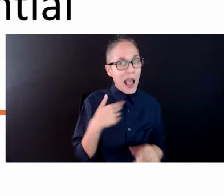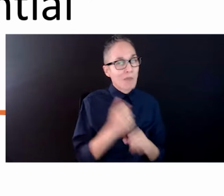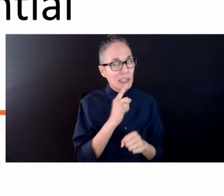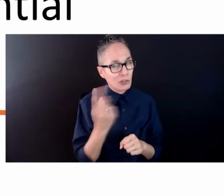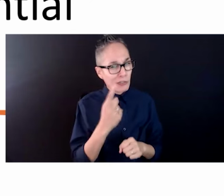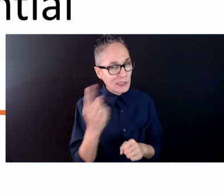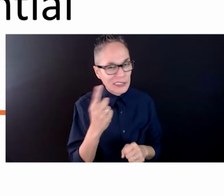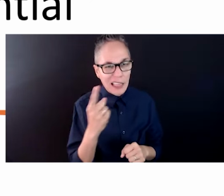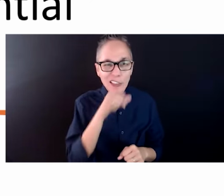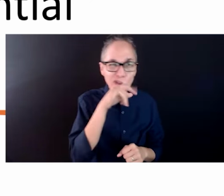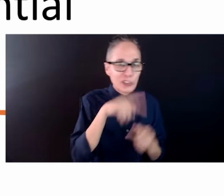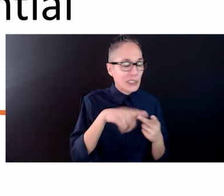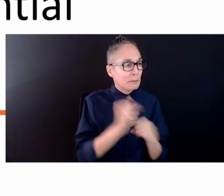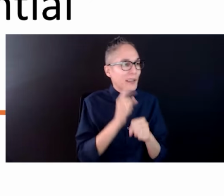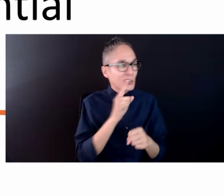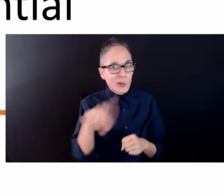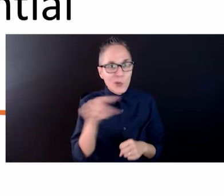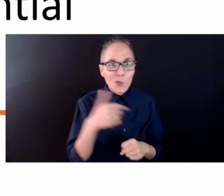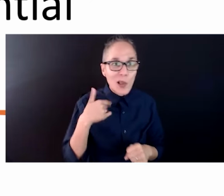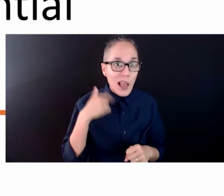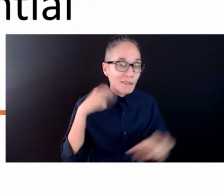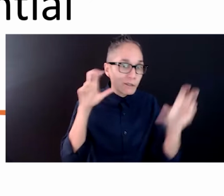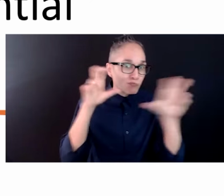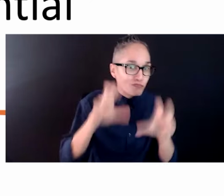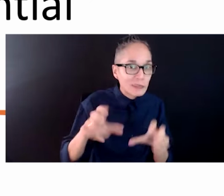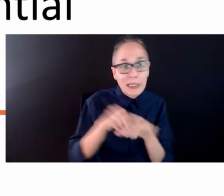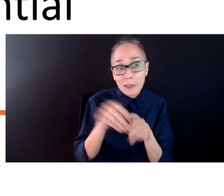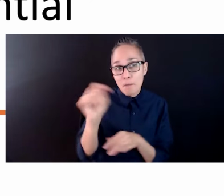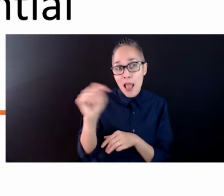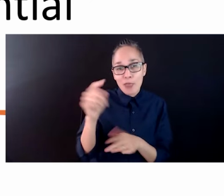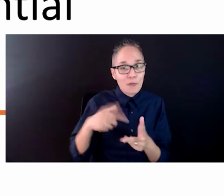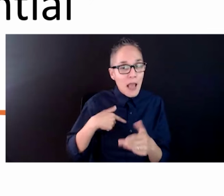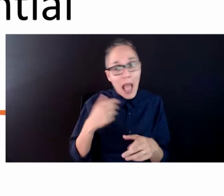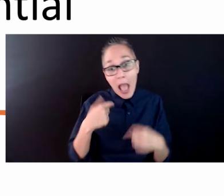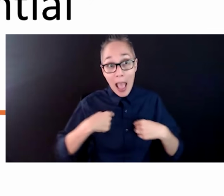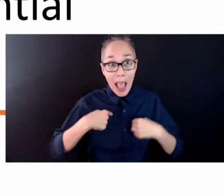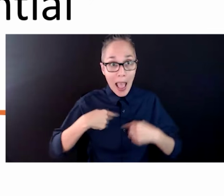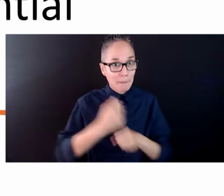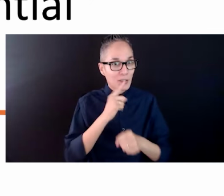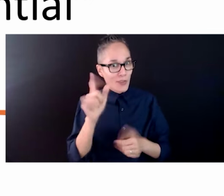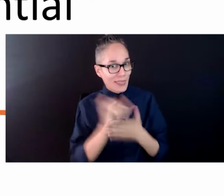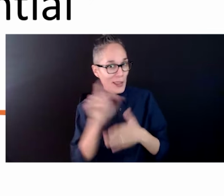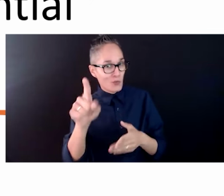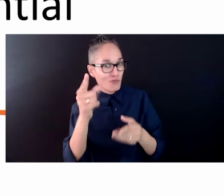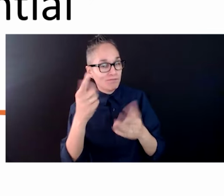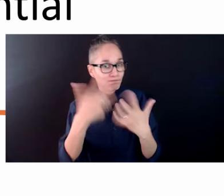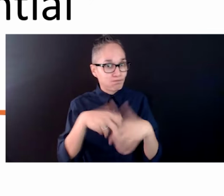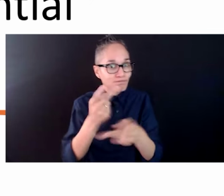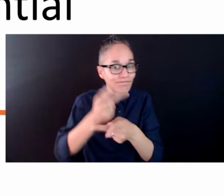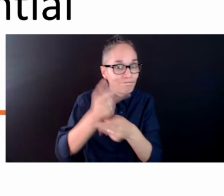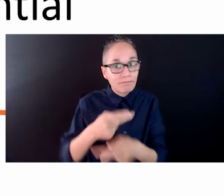over. I'm making sure that you have stuff in the restrooms, and I'm making sure that you this, so. No, it needs, so